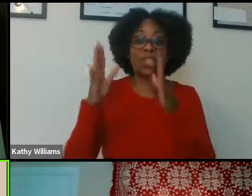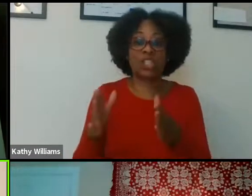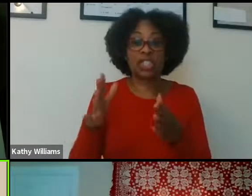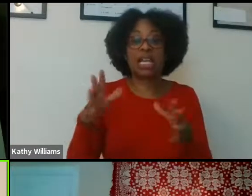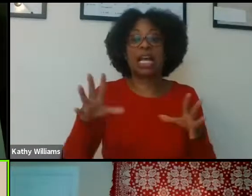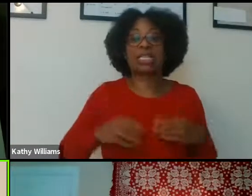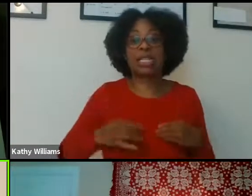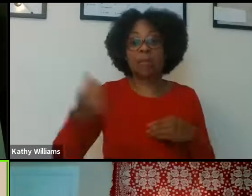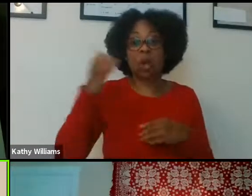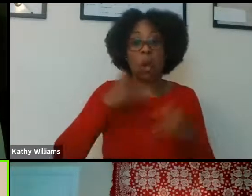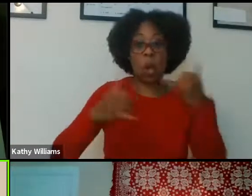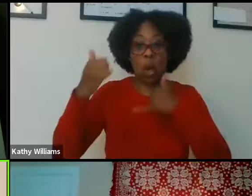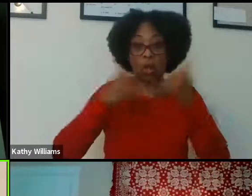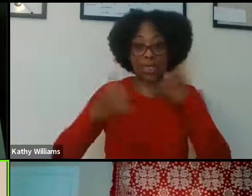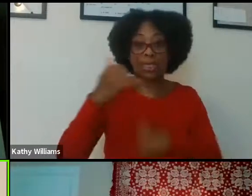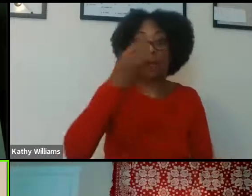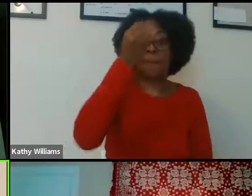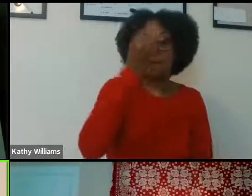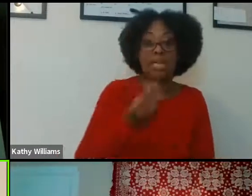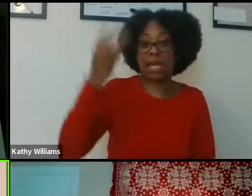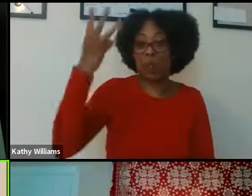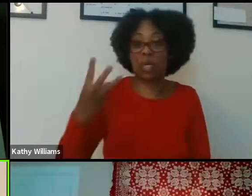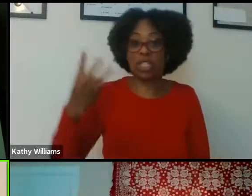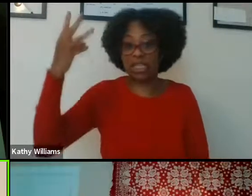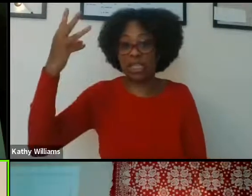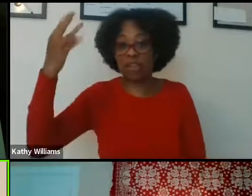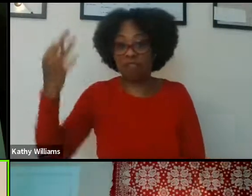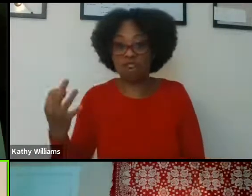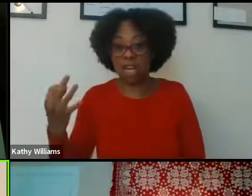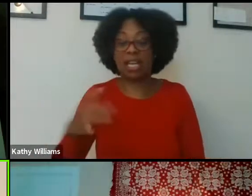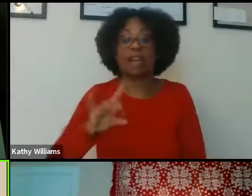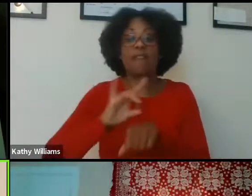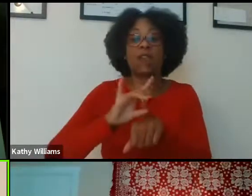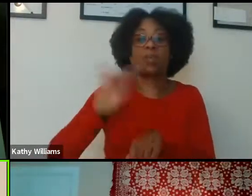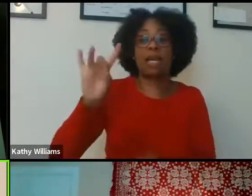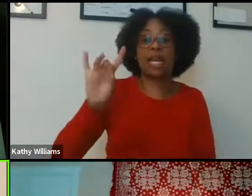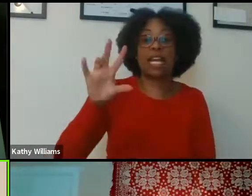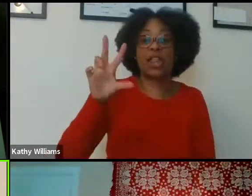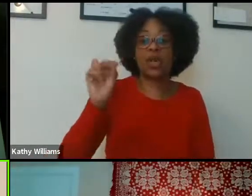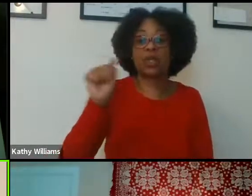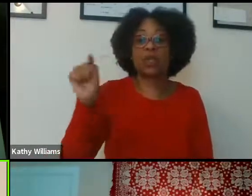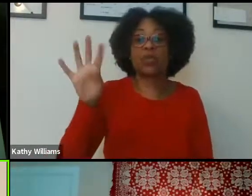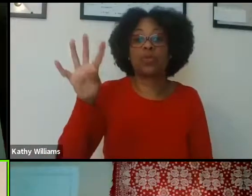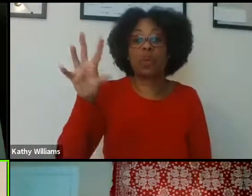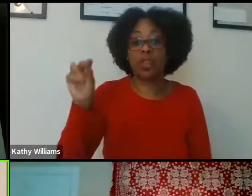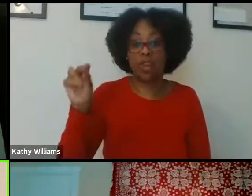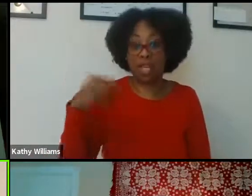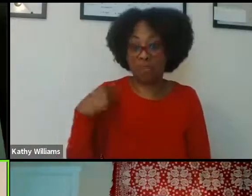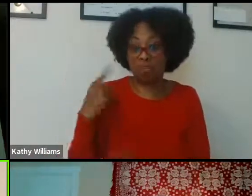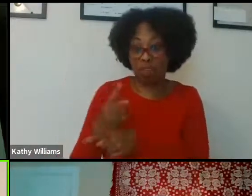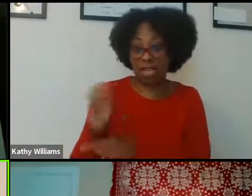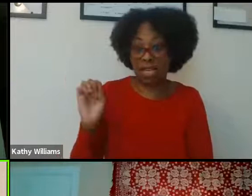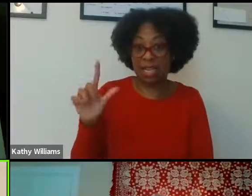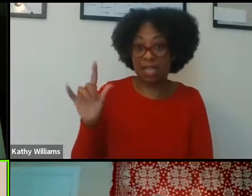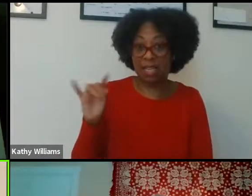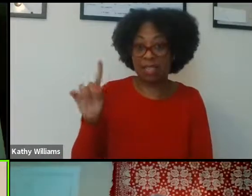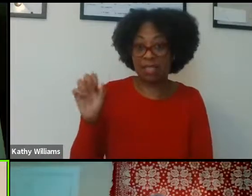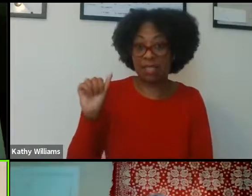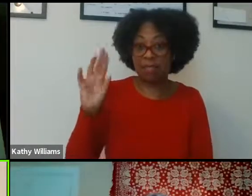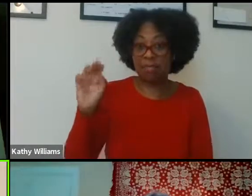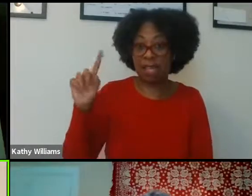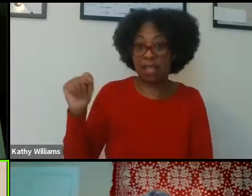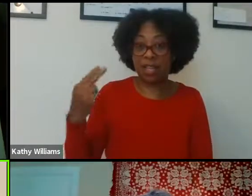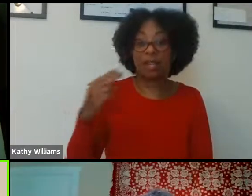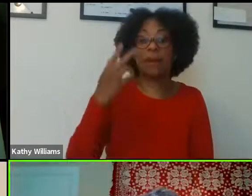Wednesday, and Friday from 8:30 to 4:30. Do I have that right, Elizabeth? 8:30 to 4:30, Monday, Wednesday, and